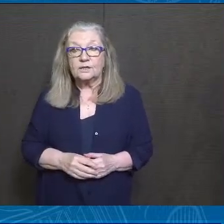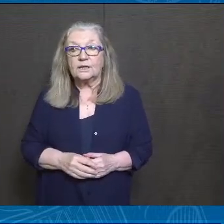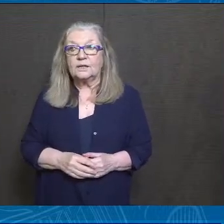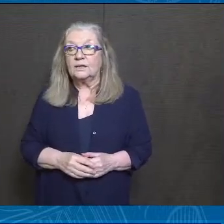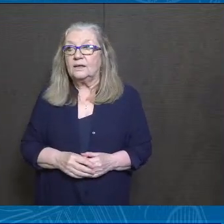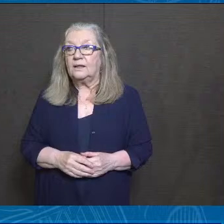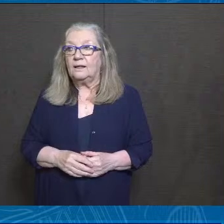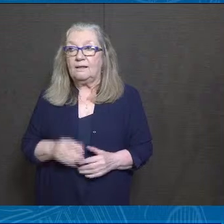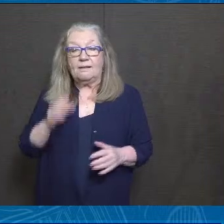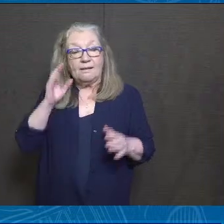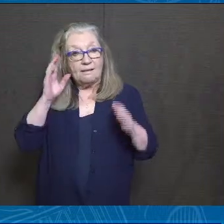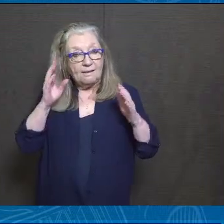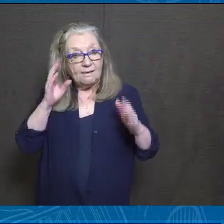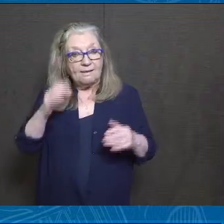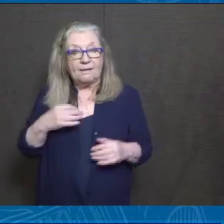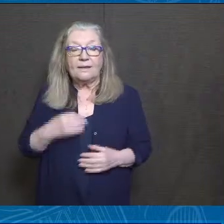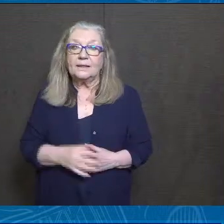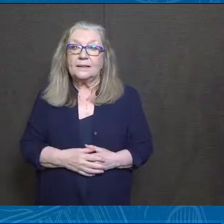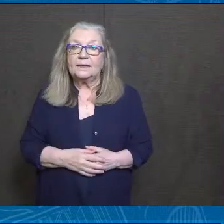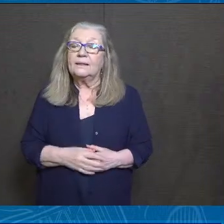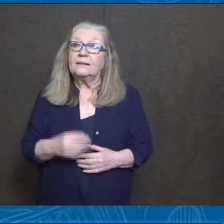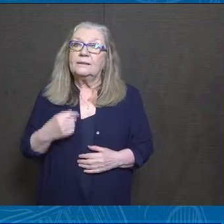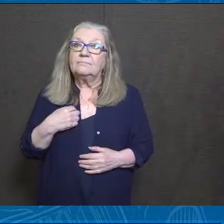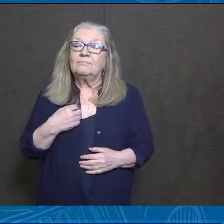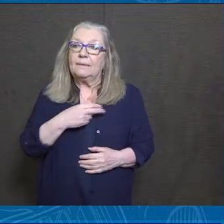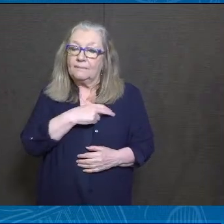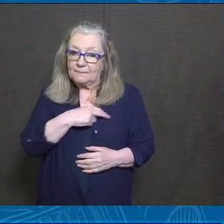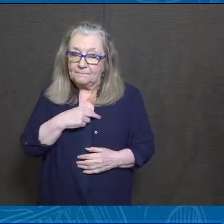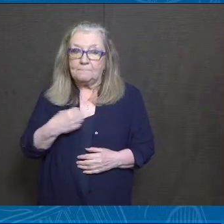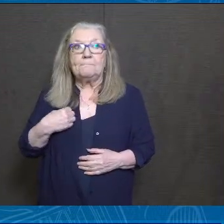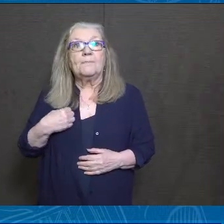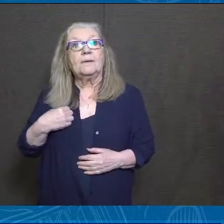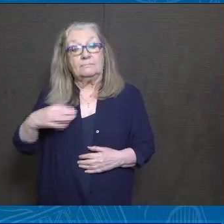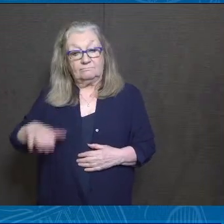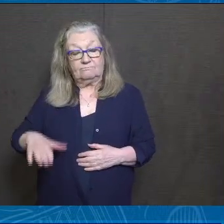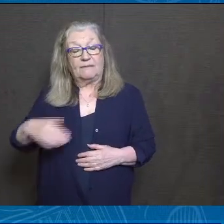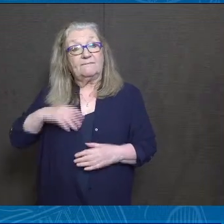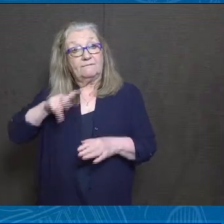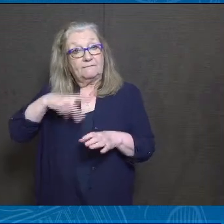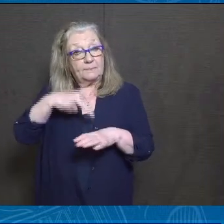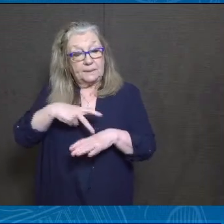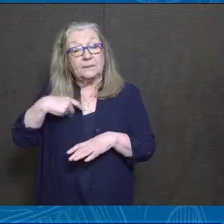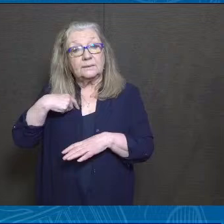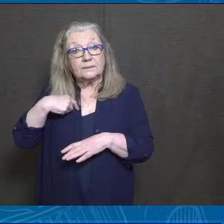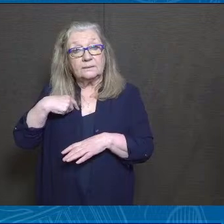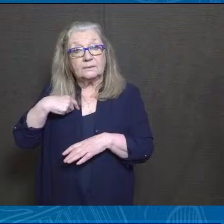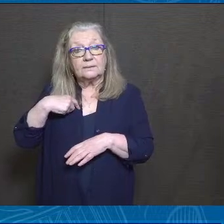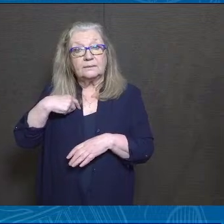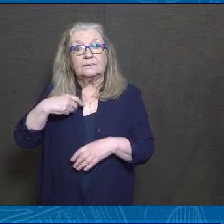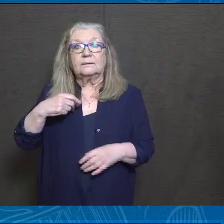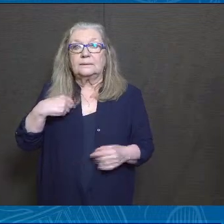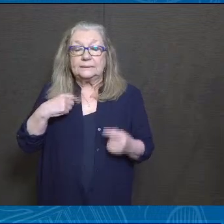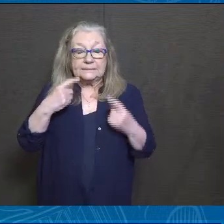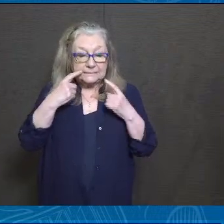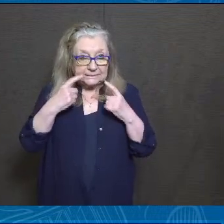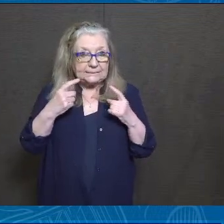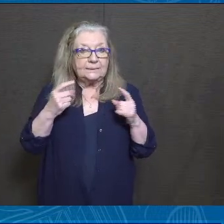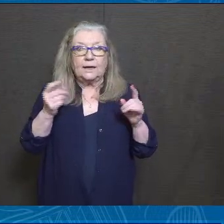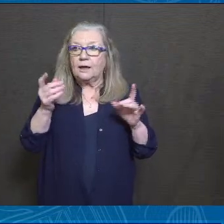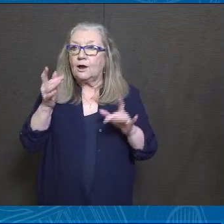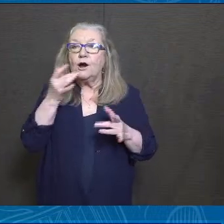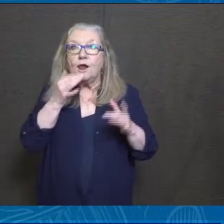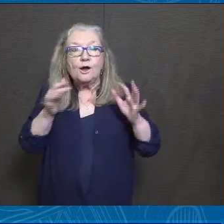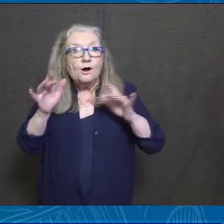Hi, Charles Louis Evangelista from the Philippines. So far, I see colors